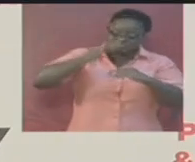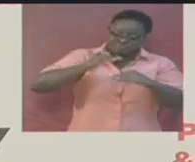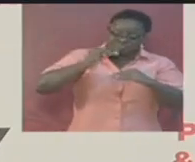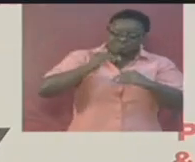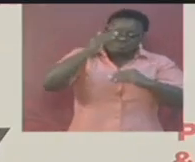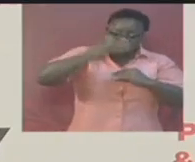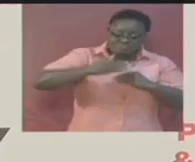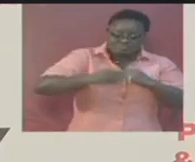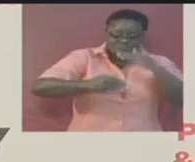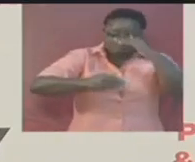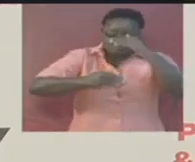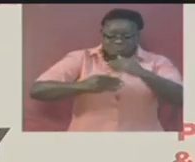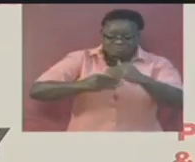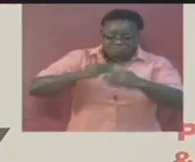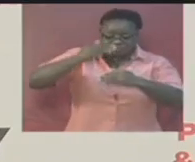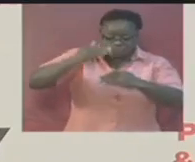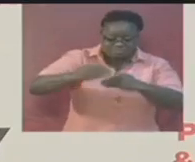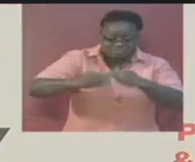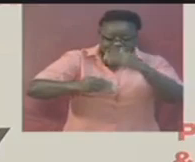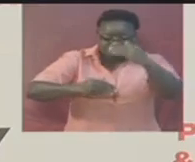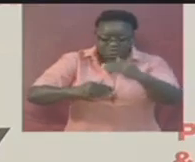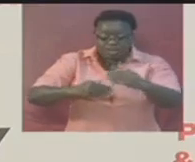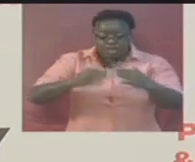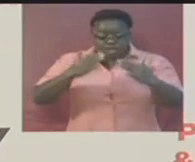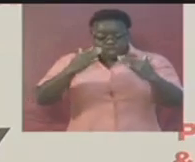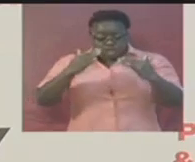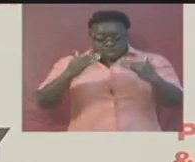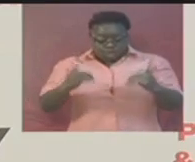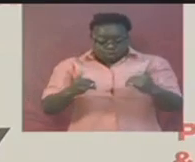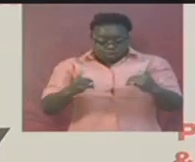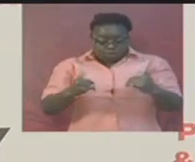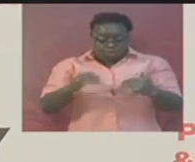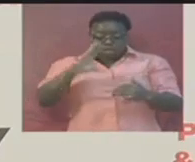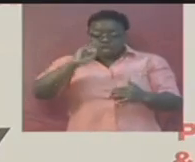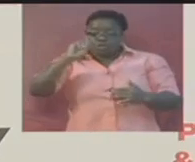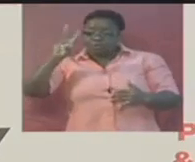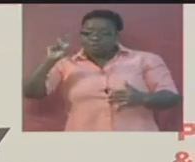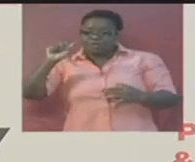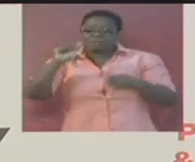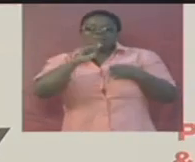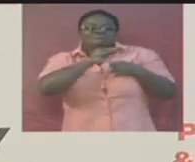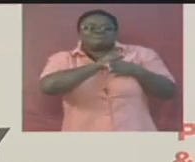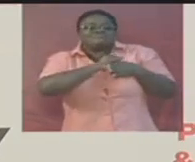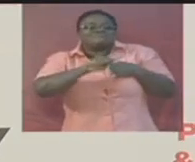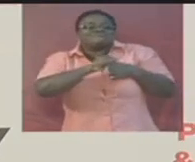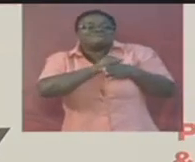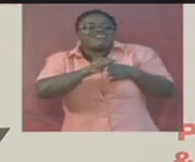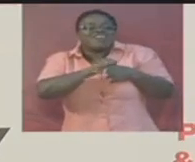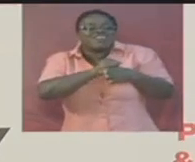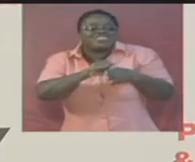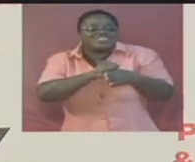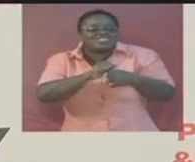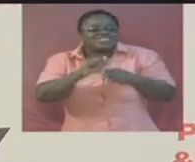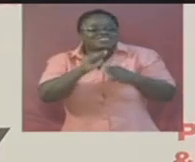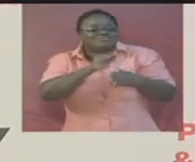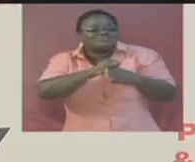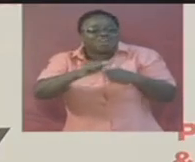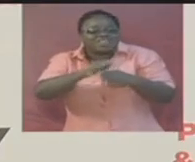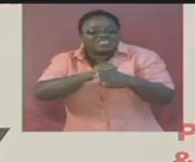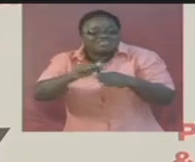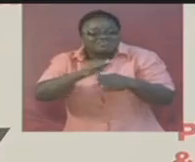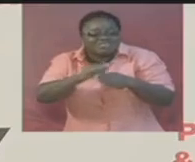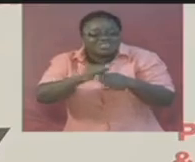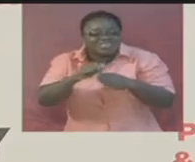happens. Right now at the Couva District Health Facility, we are doing a mock drill, actually going through with the senior staff at the Ministry of